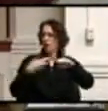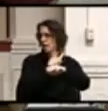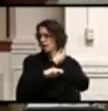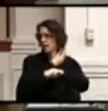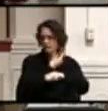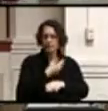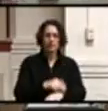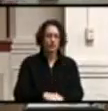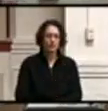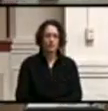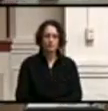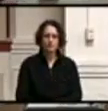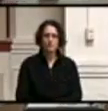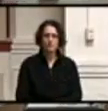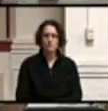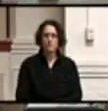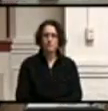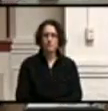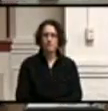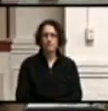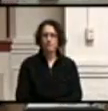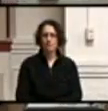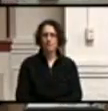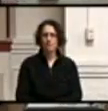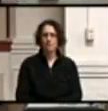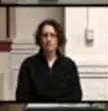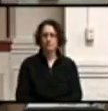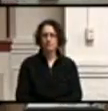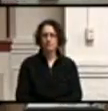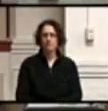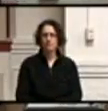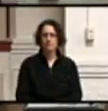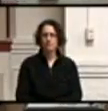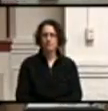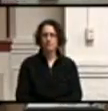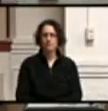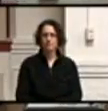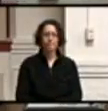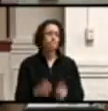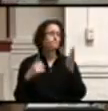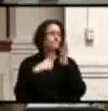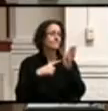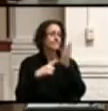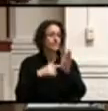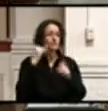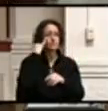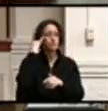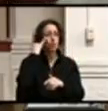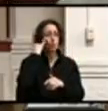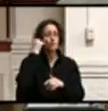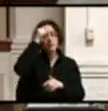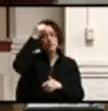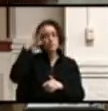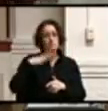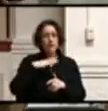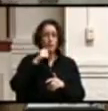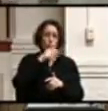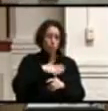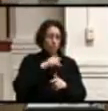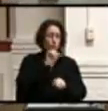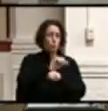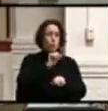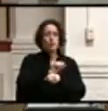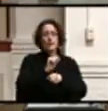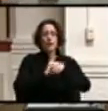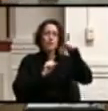I like to think of the process of the firefighter. Let's say the firefighter's in the kitchen or they're sleeping. The alarm